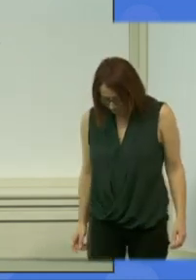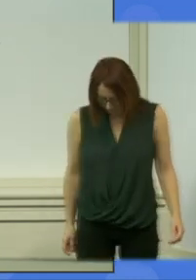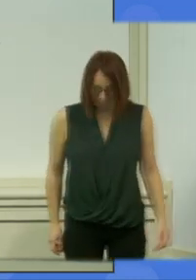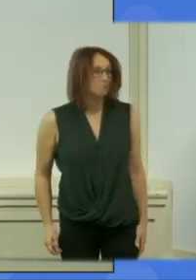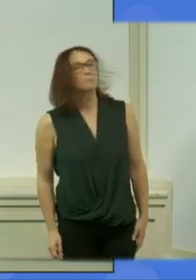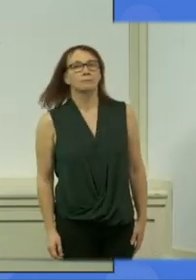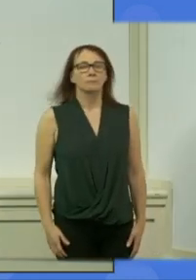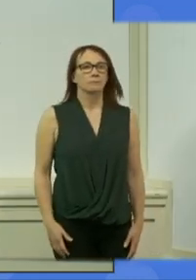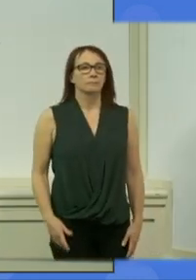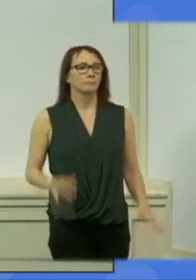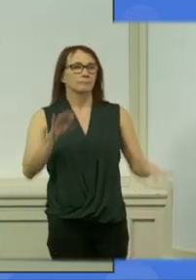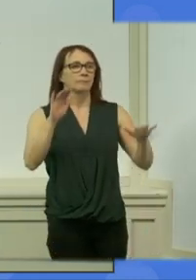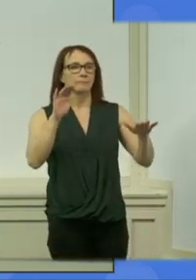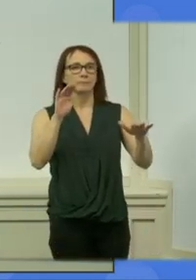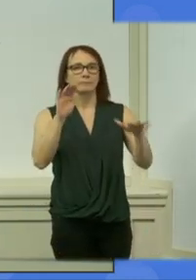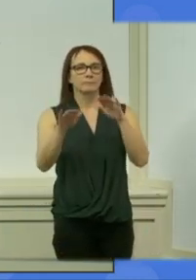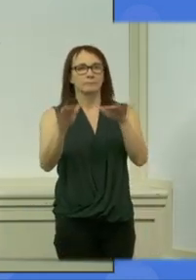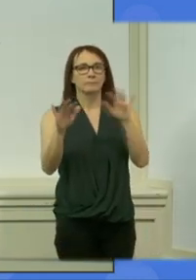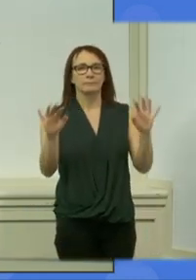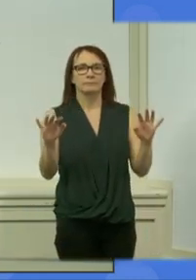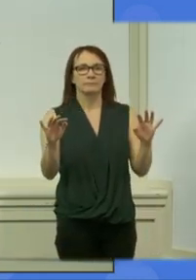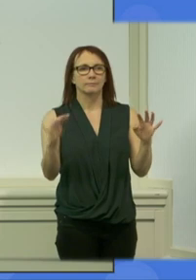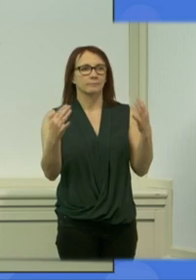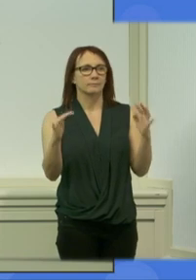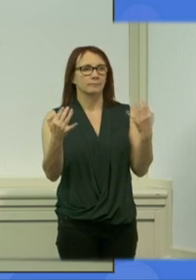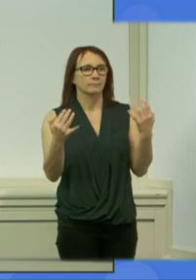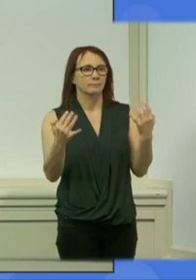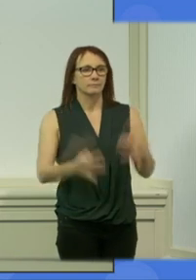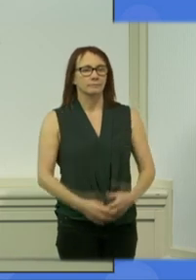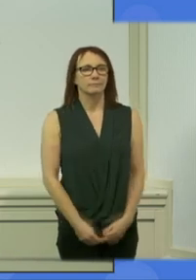everyone. Can I bring the room back together, please?